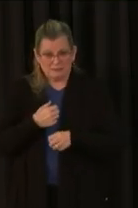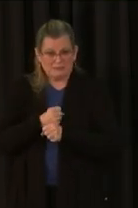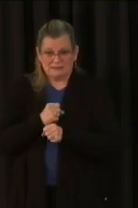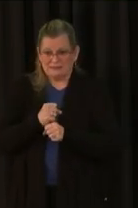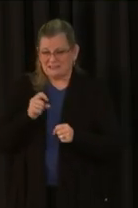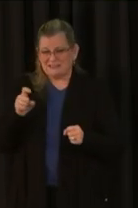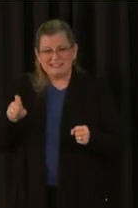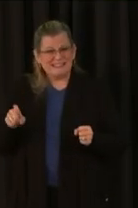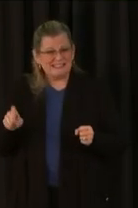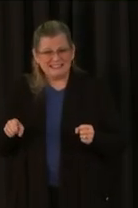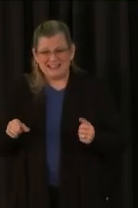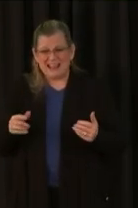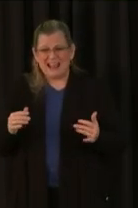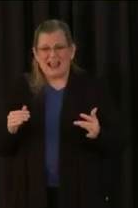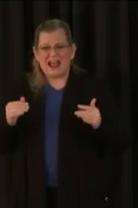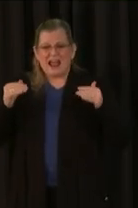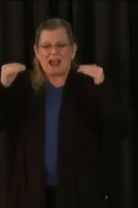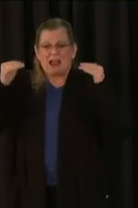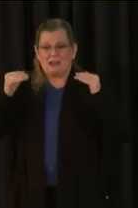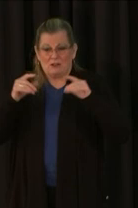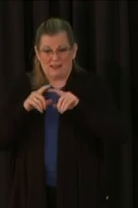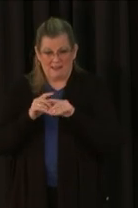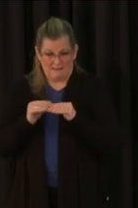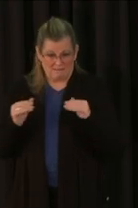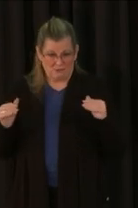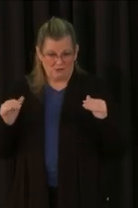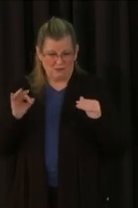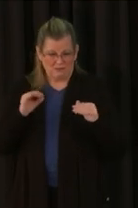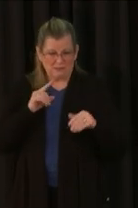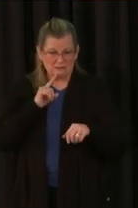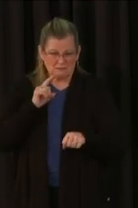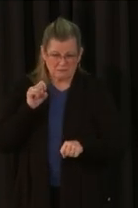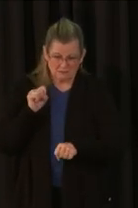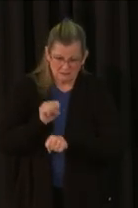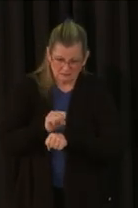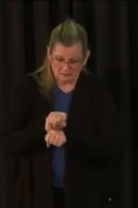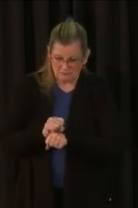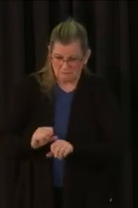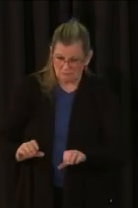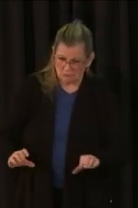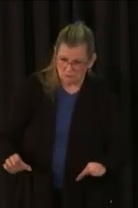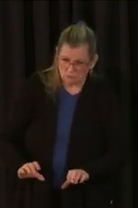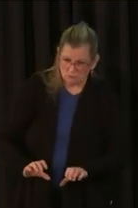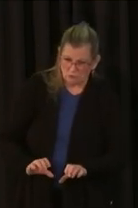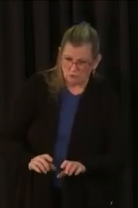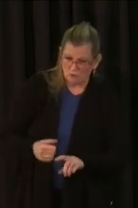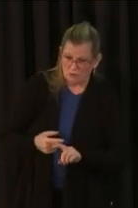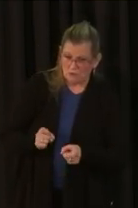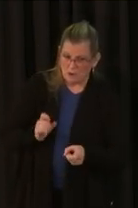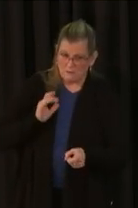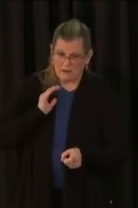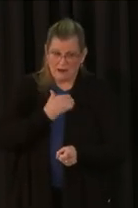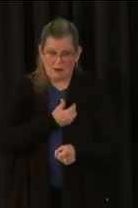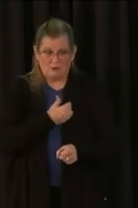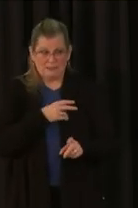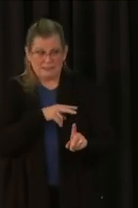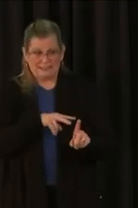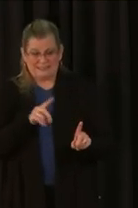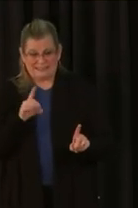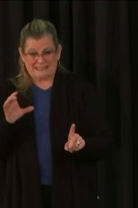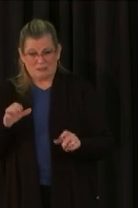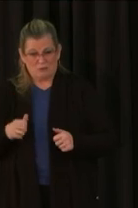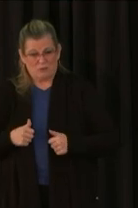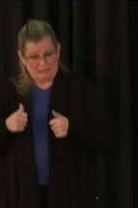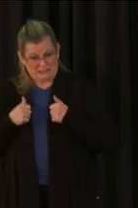needs to be a higher level of vigilance, as you kind of referred to earlier, to make sure